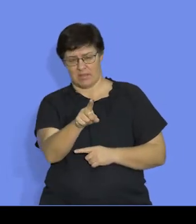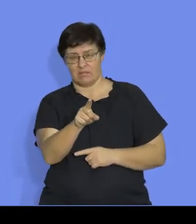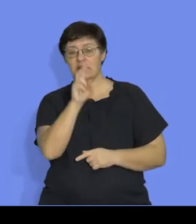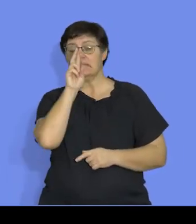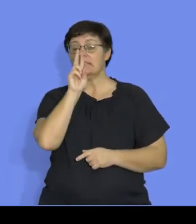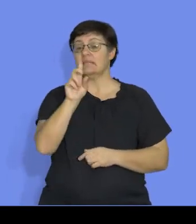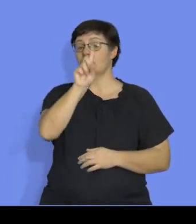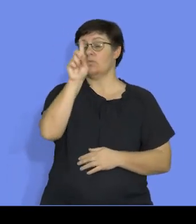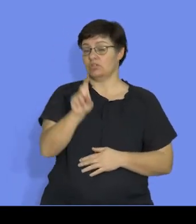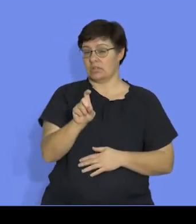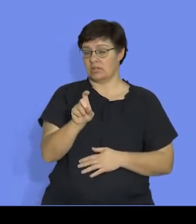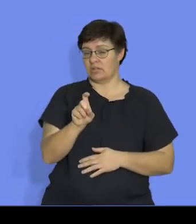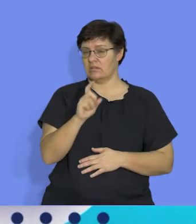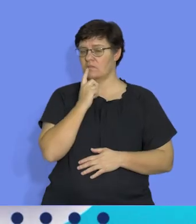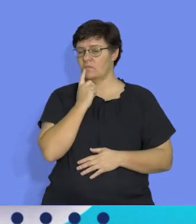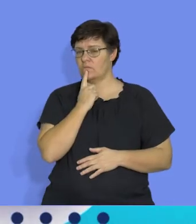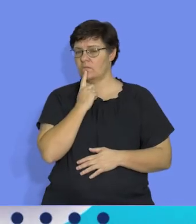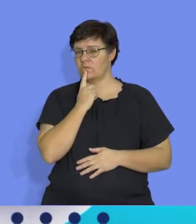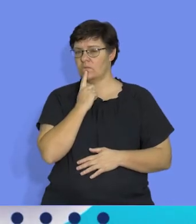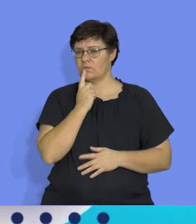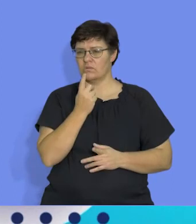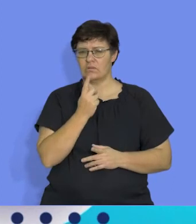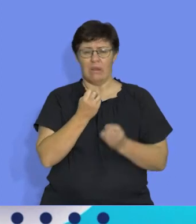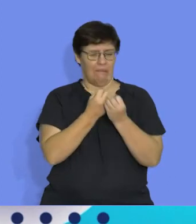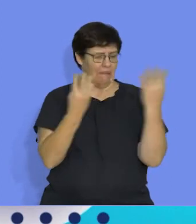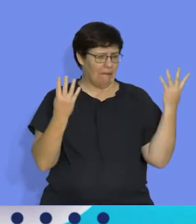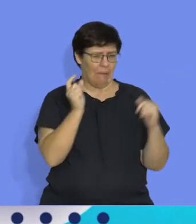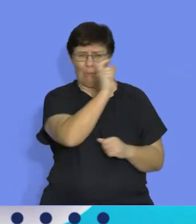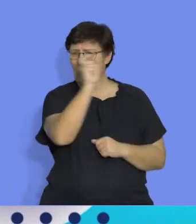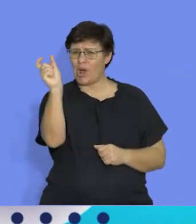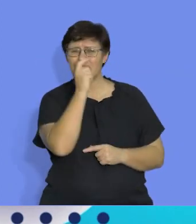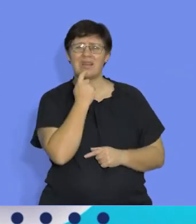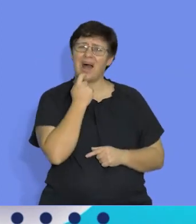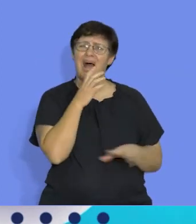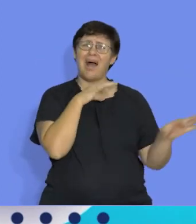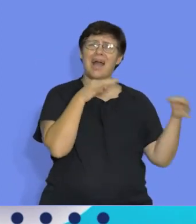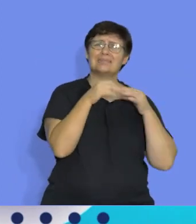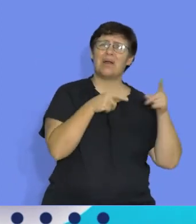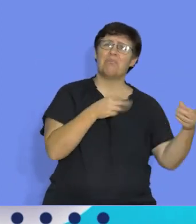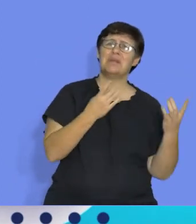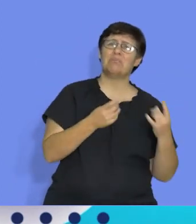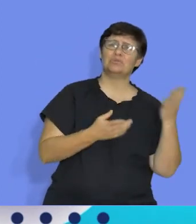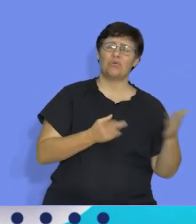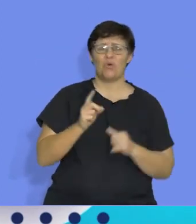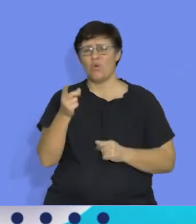as you see a question that involves plenty of words and describing certain position